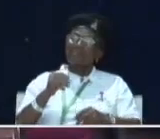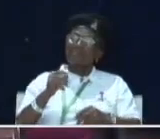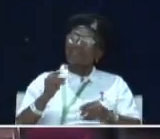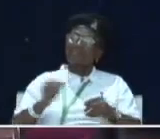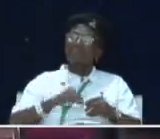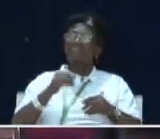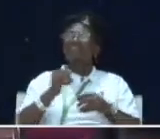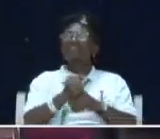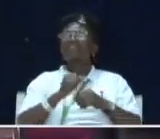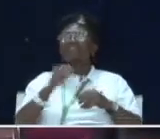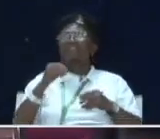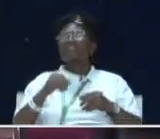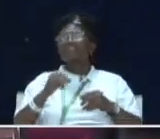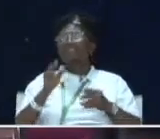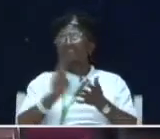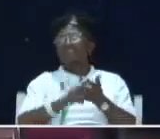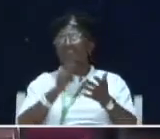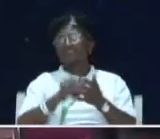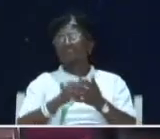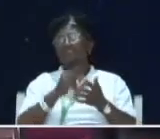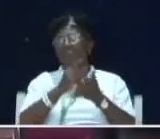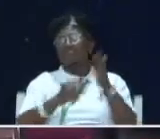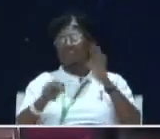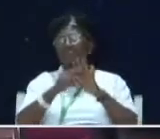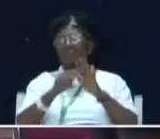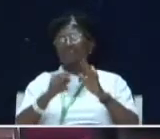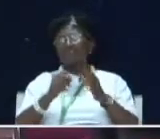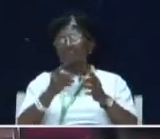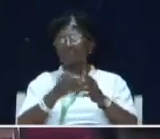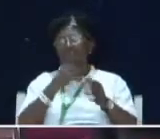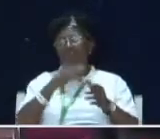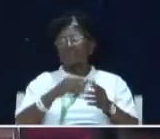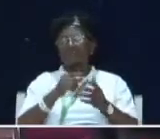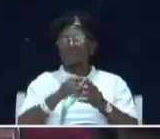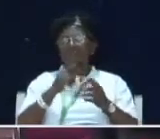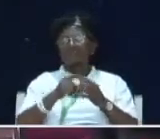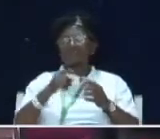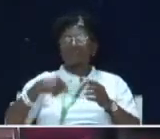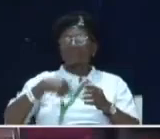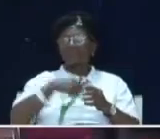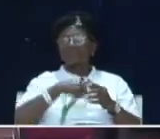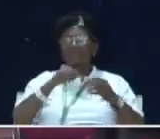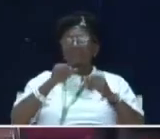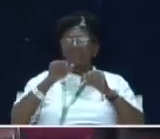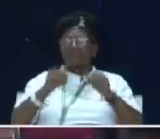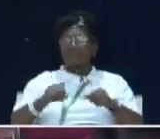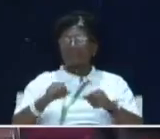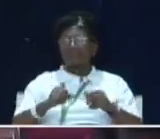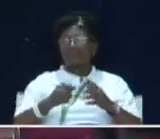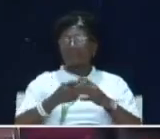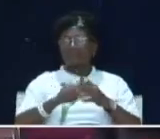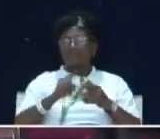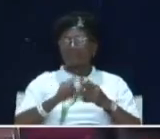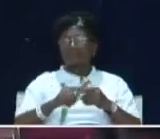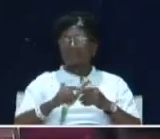Get the double portion blessing first, and then we can begin to find out the theology